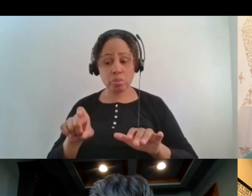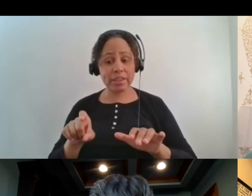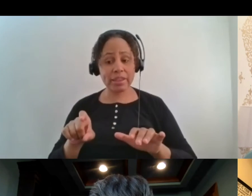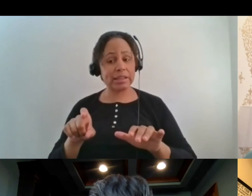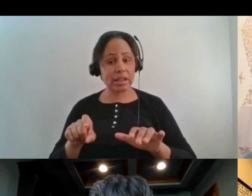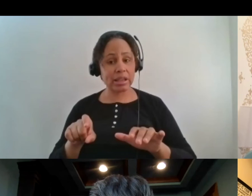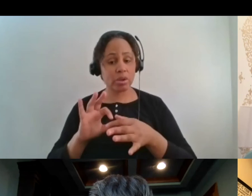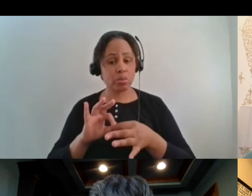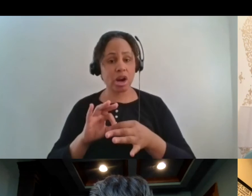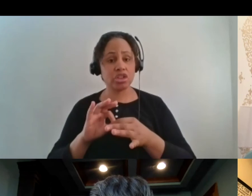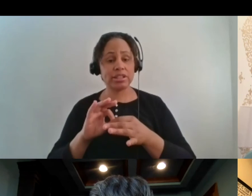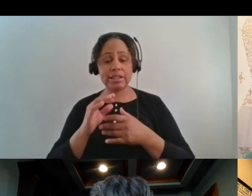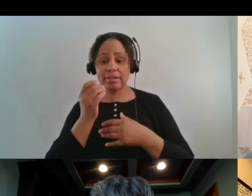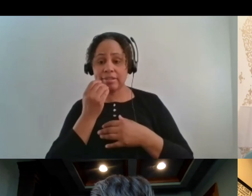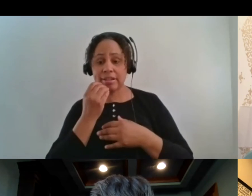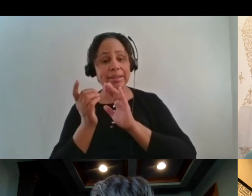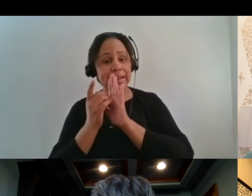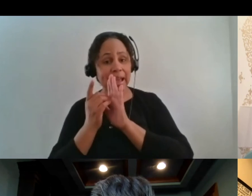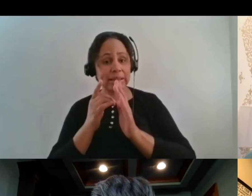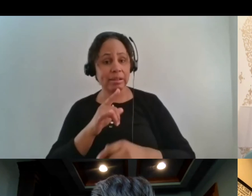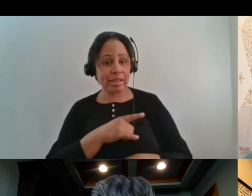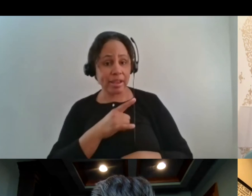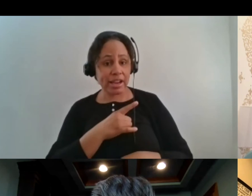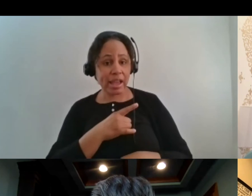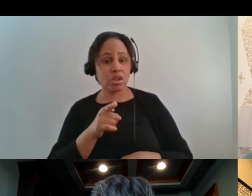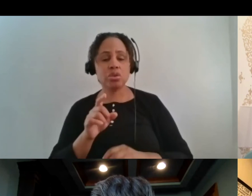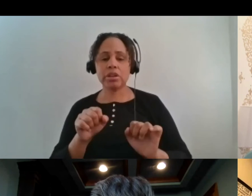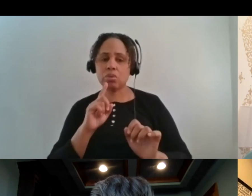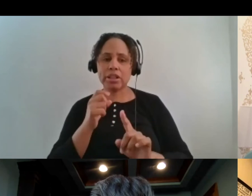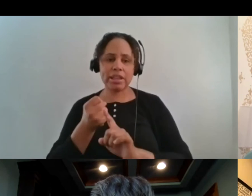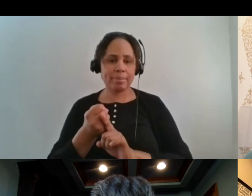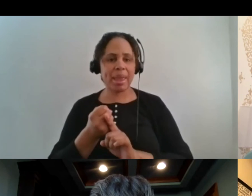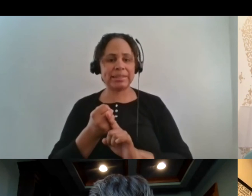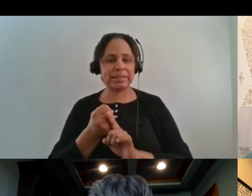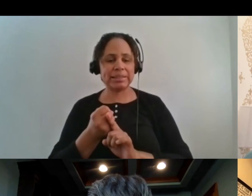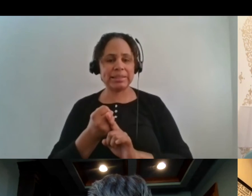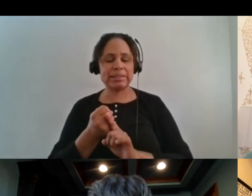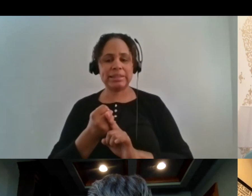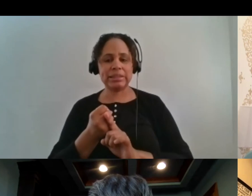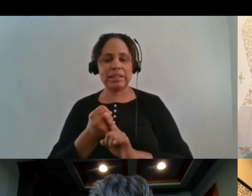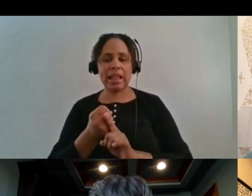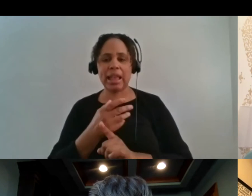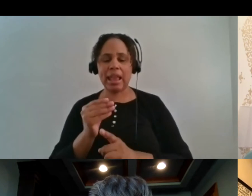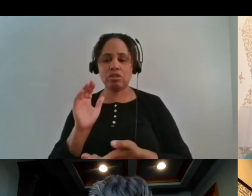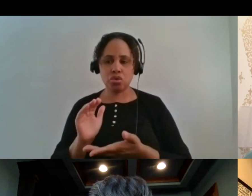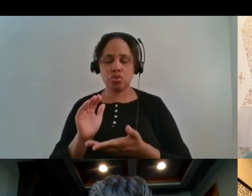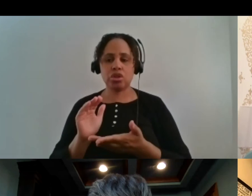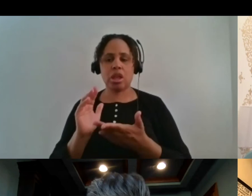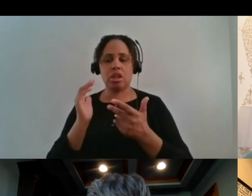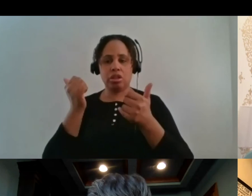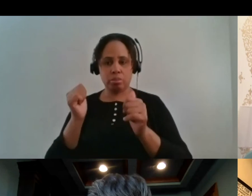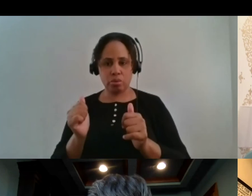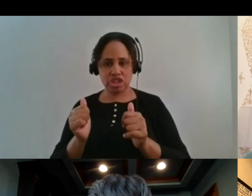to diet and lifestyle, you can really impact sort of the progression of the complications they get